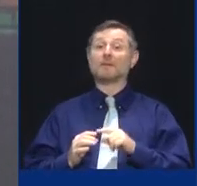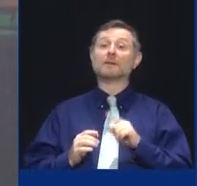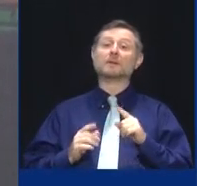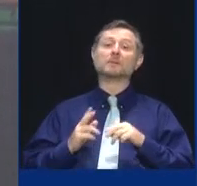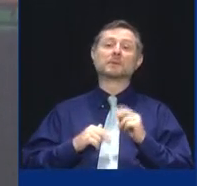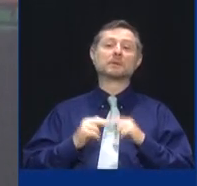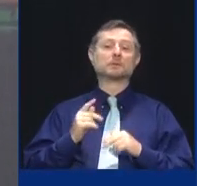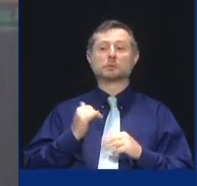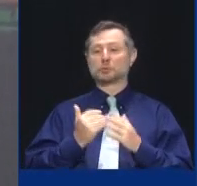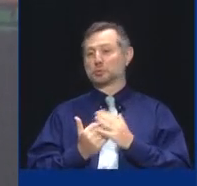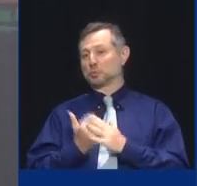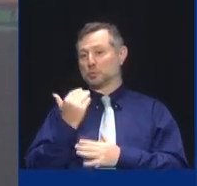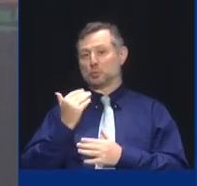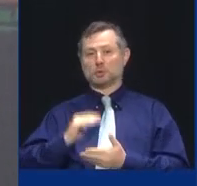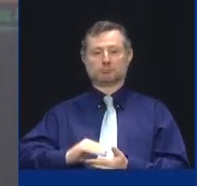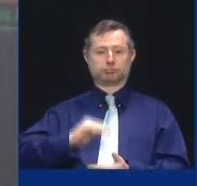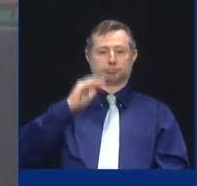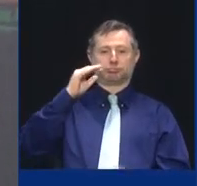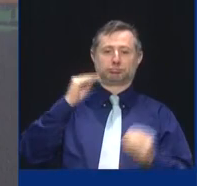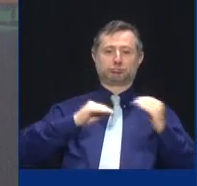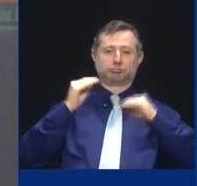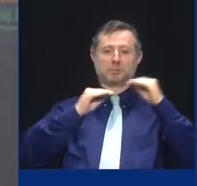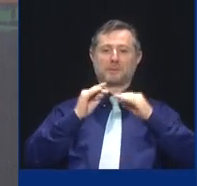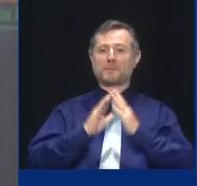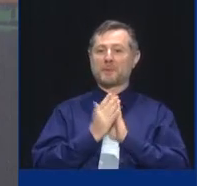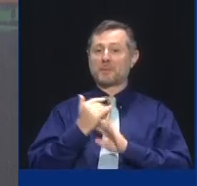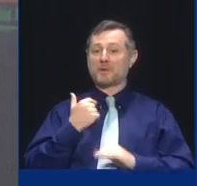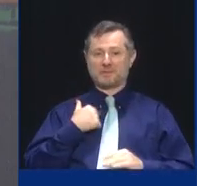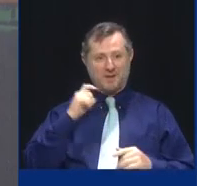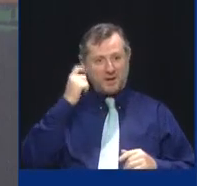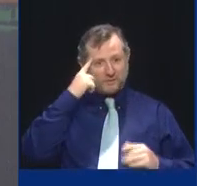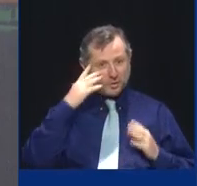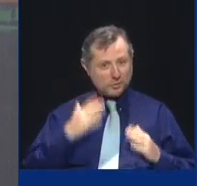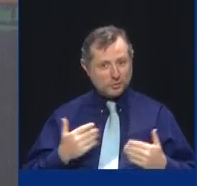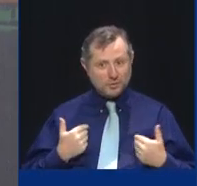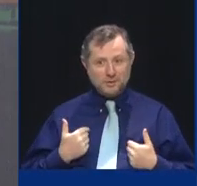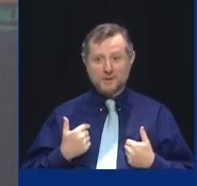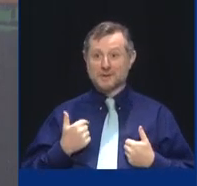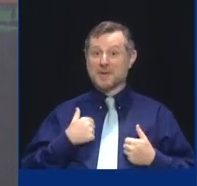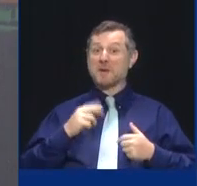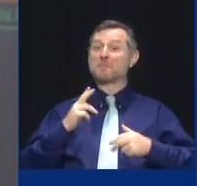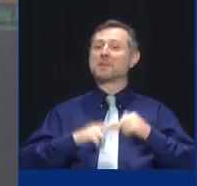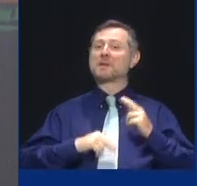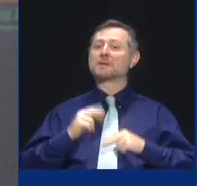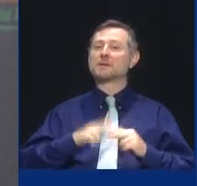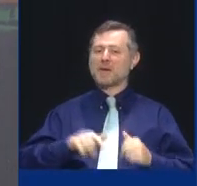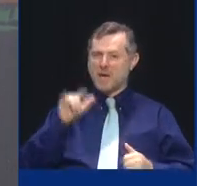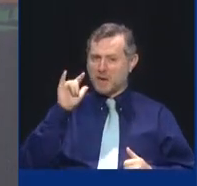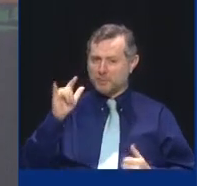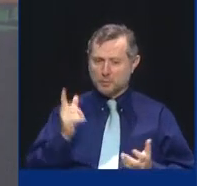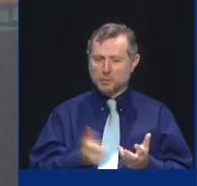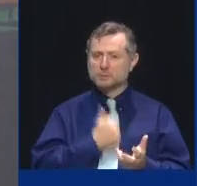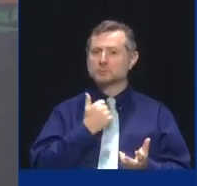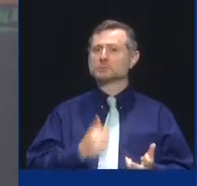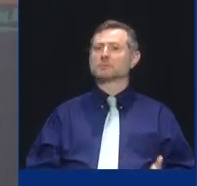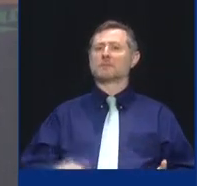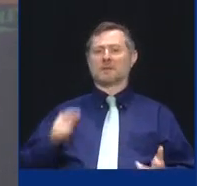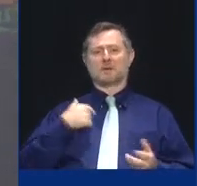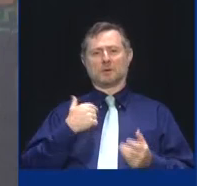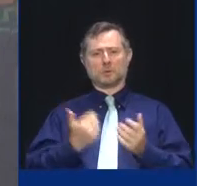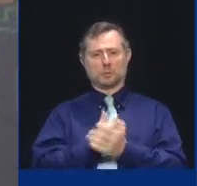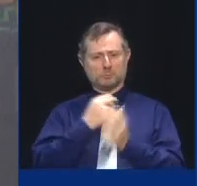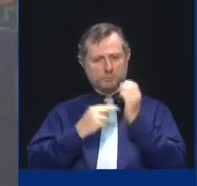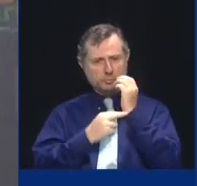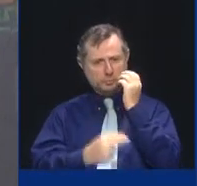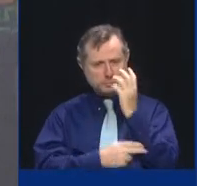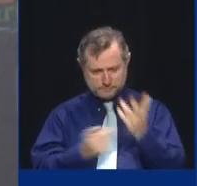Legos, and now I wind up governor and I'm building airports and building a new Tappan Zee Bridge, but